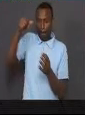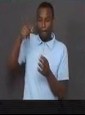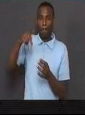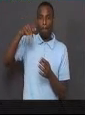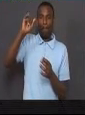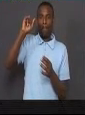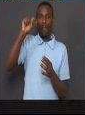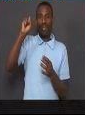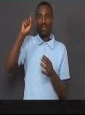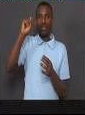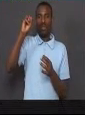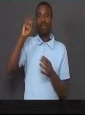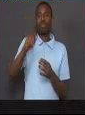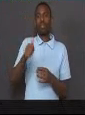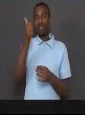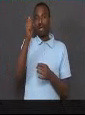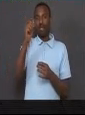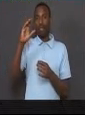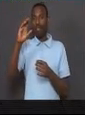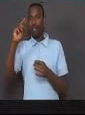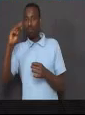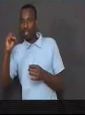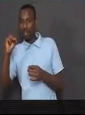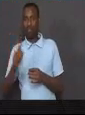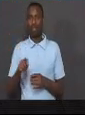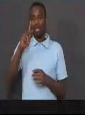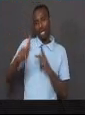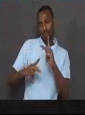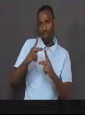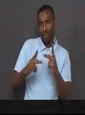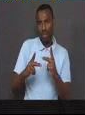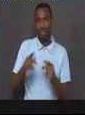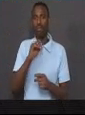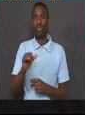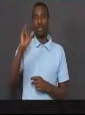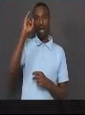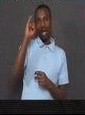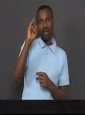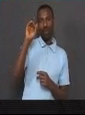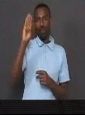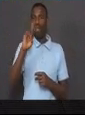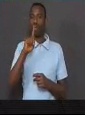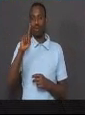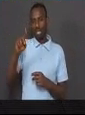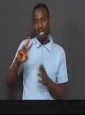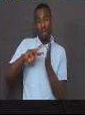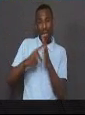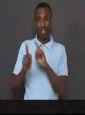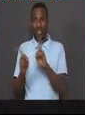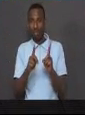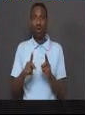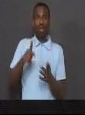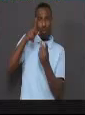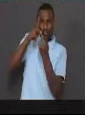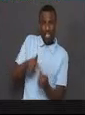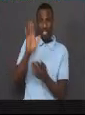10 centimeters. The process is isobaric, which means that the pressure of